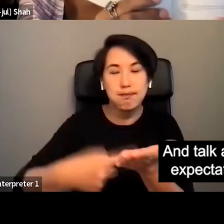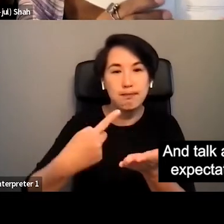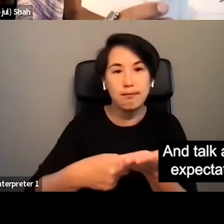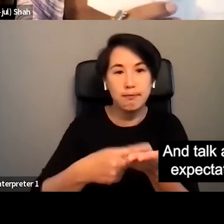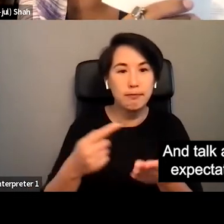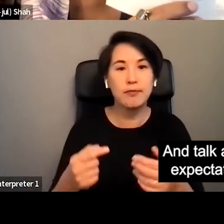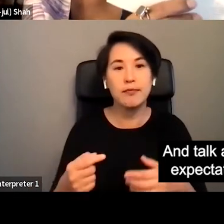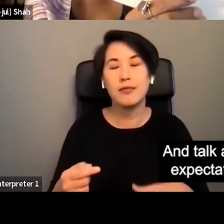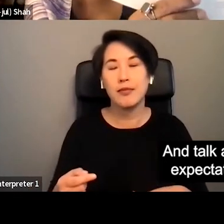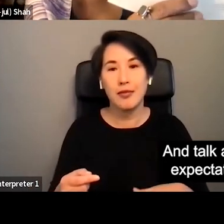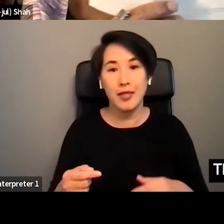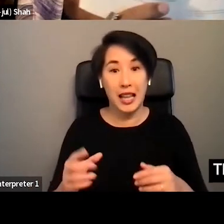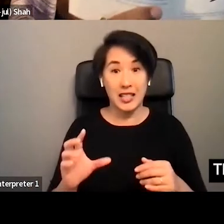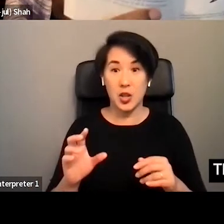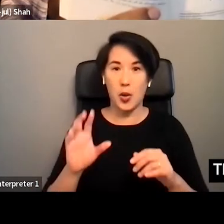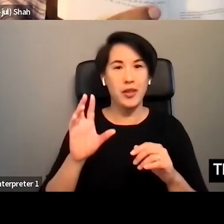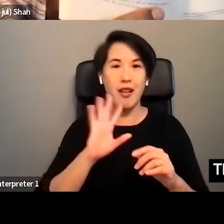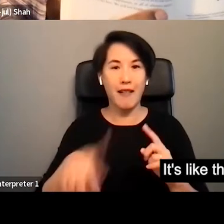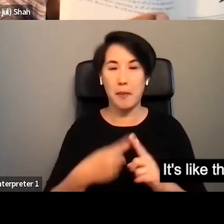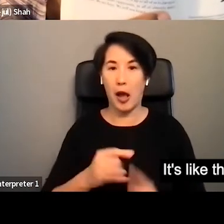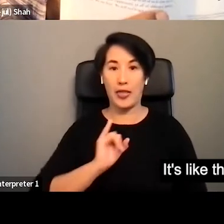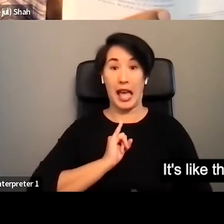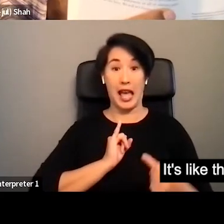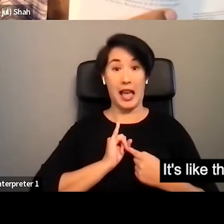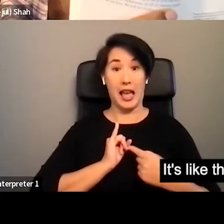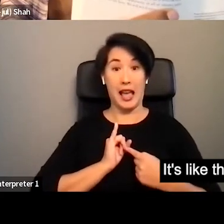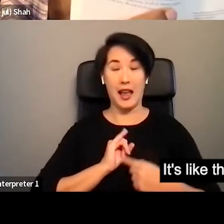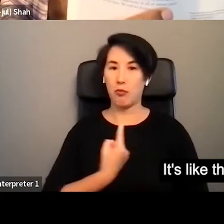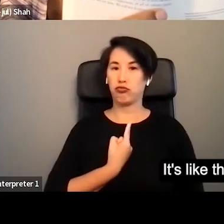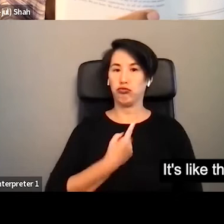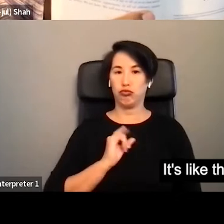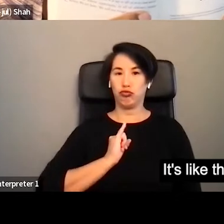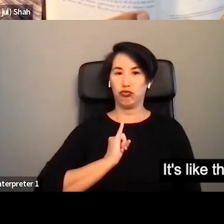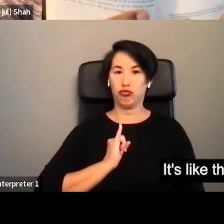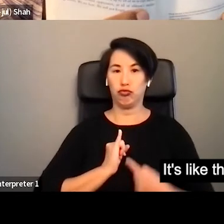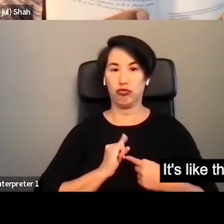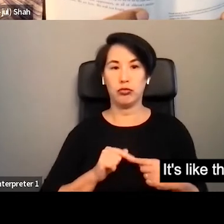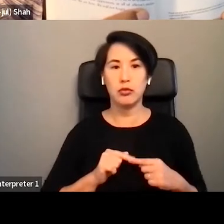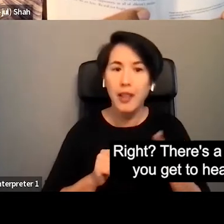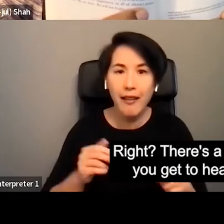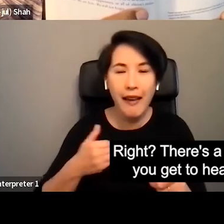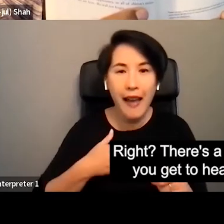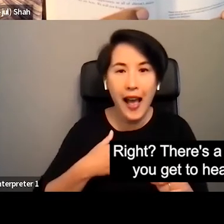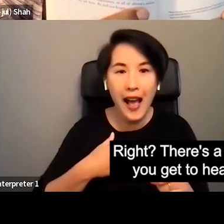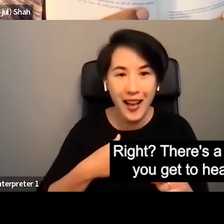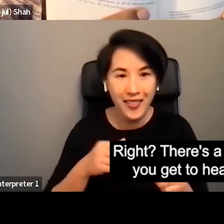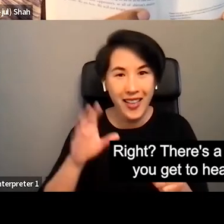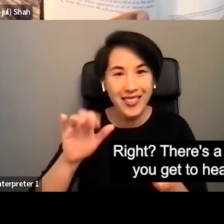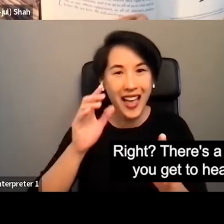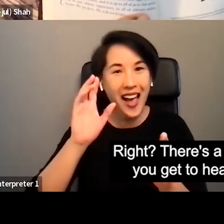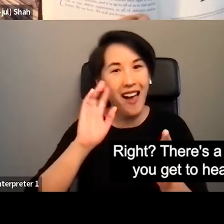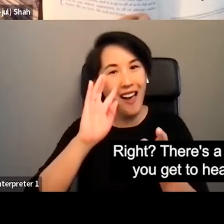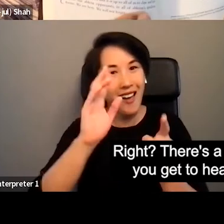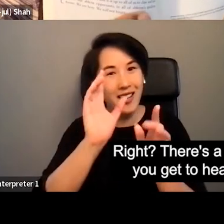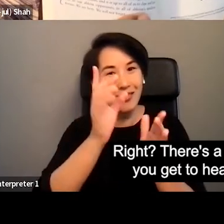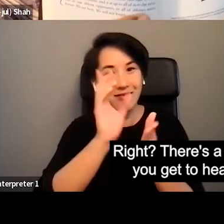subverting expectations of the I, right? The singular I. It's like there's graphic dialogue, right?